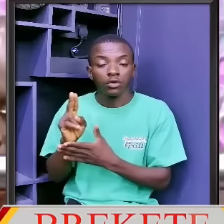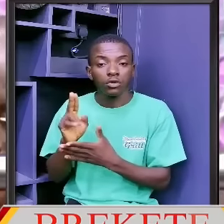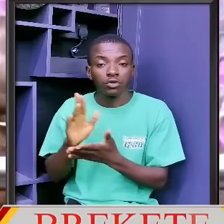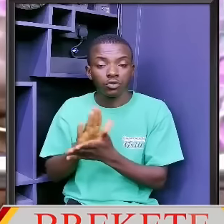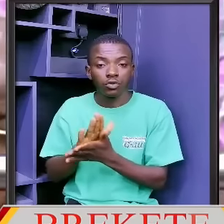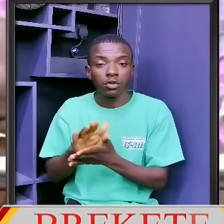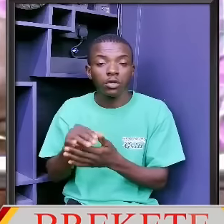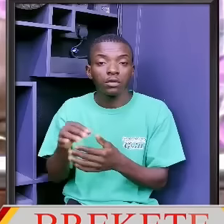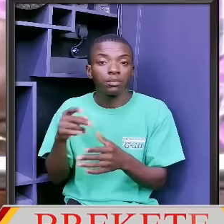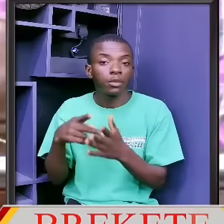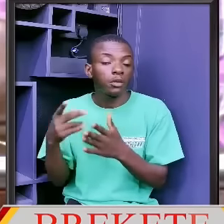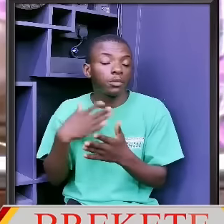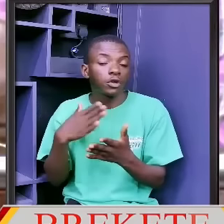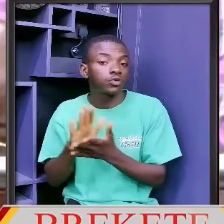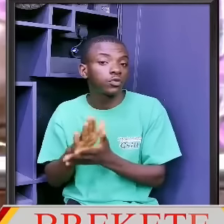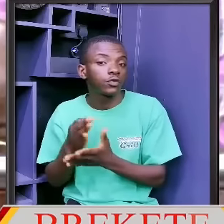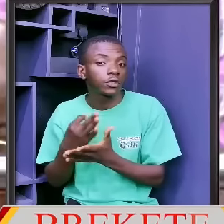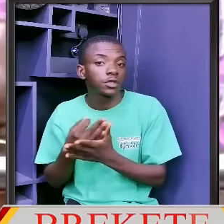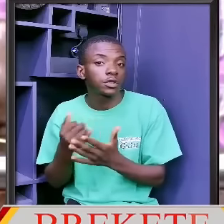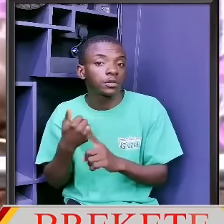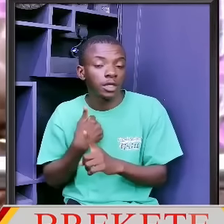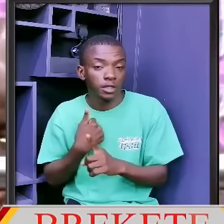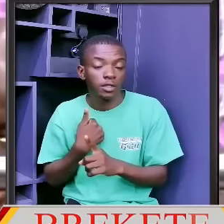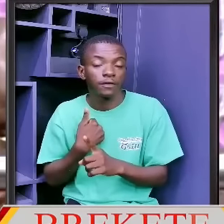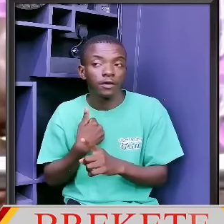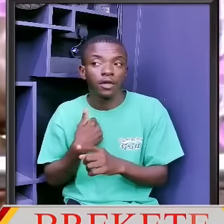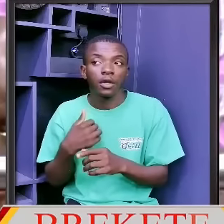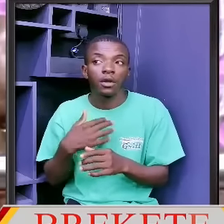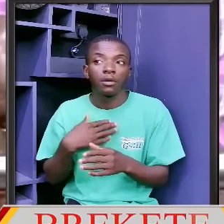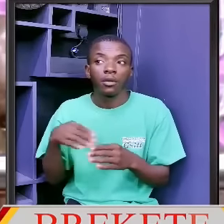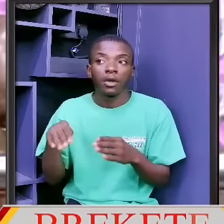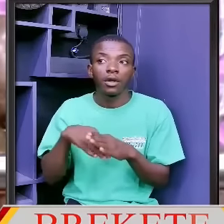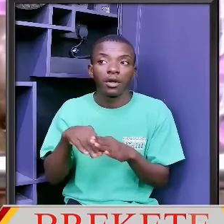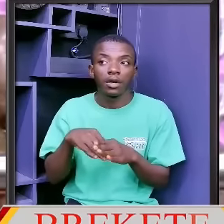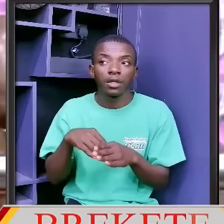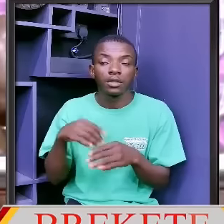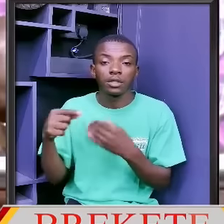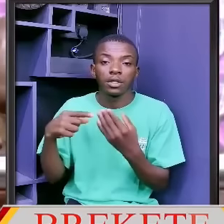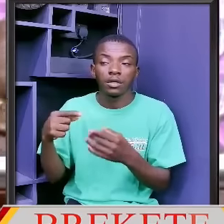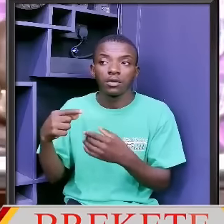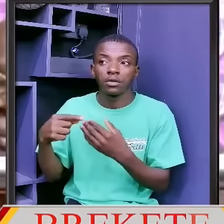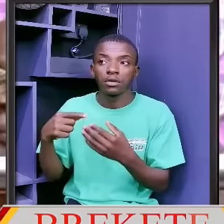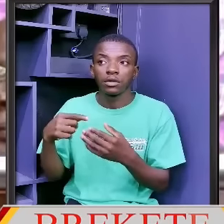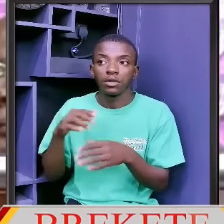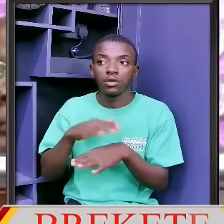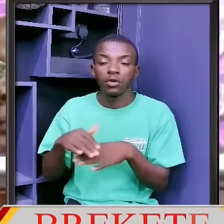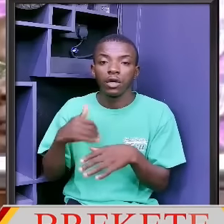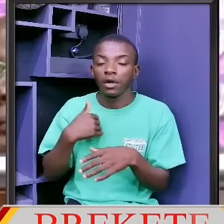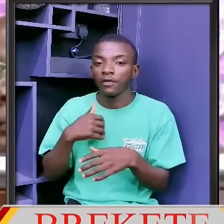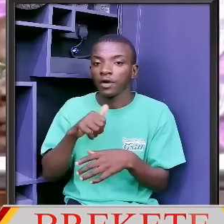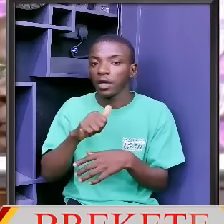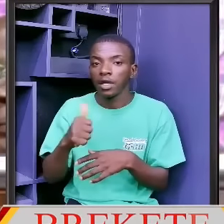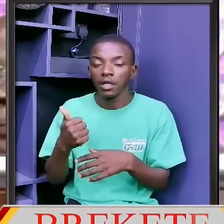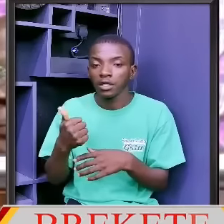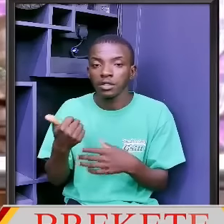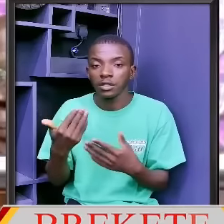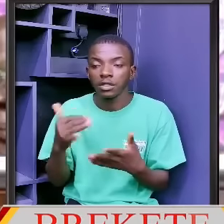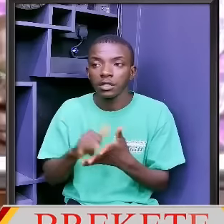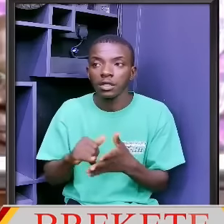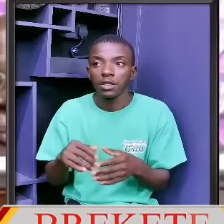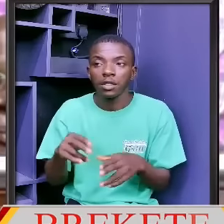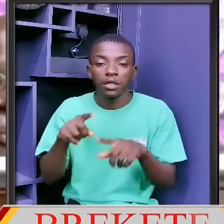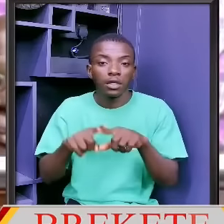the one sponsoring myself. Mm-hmm. So I said, and my wedding is around the corner. So I don't have anything I